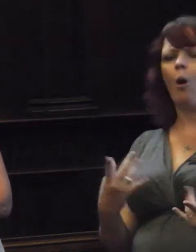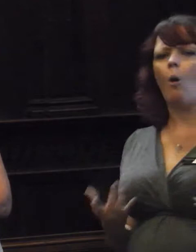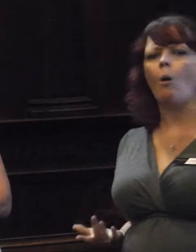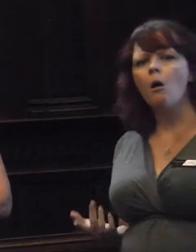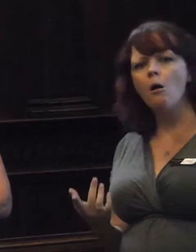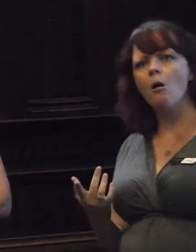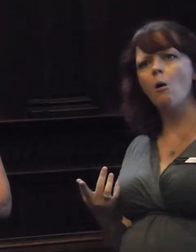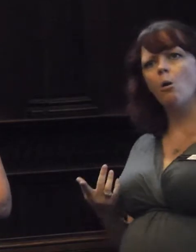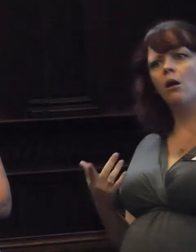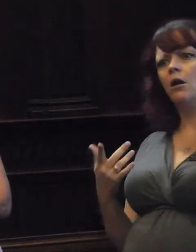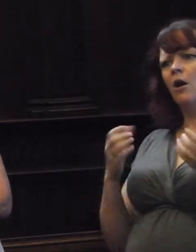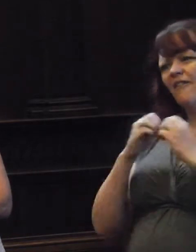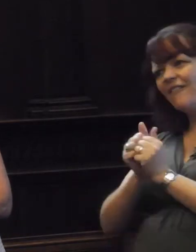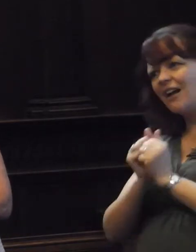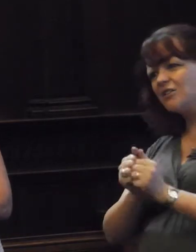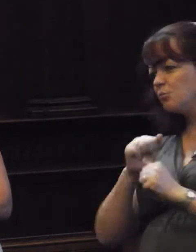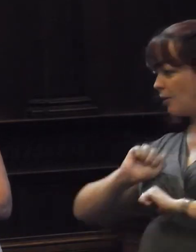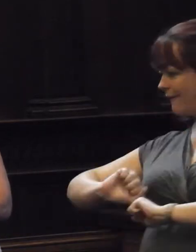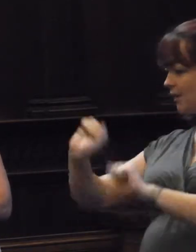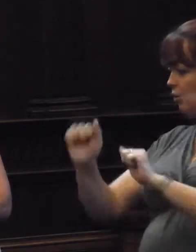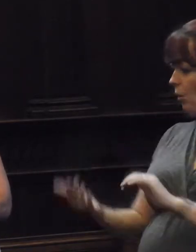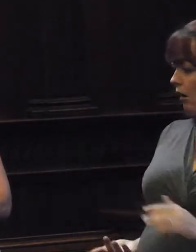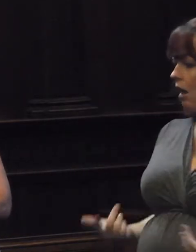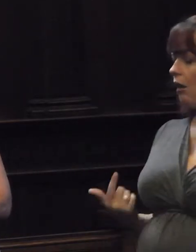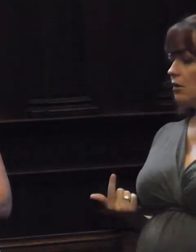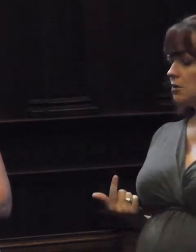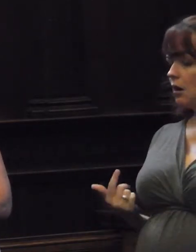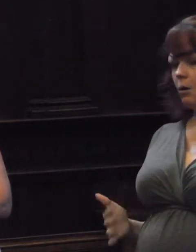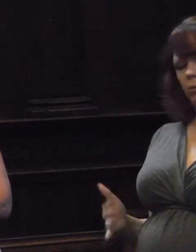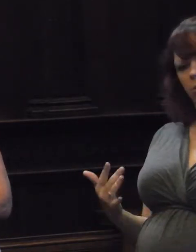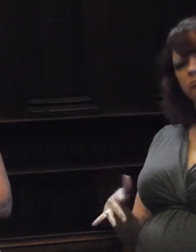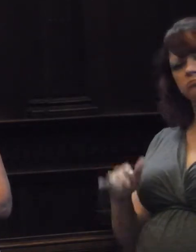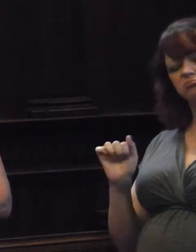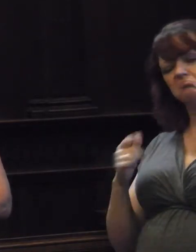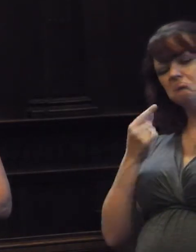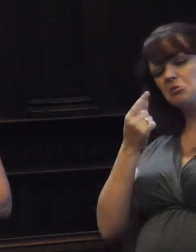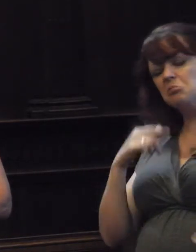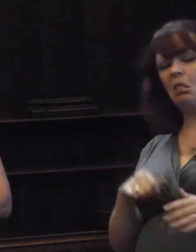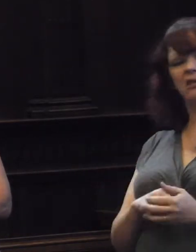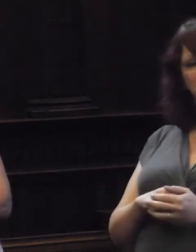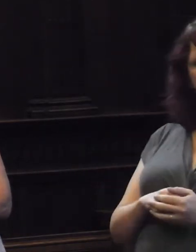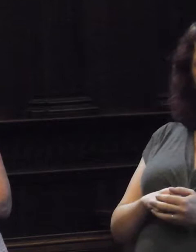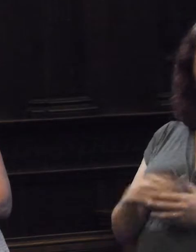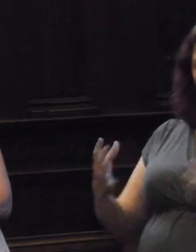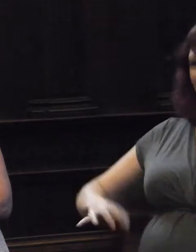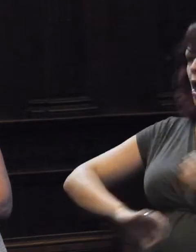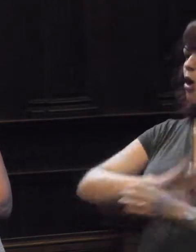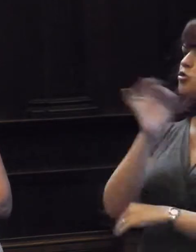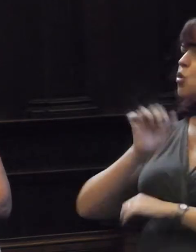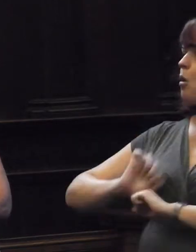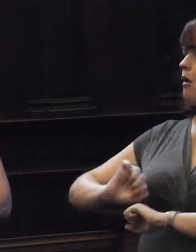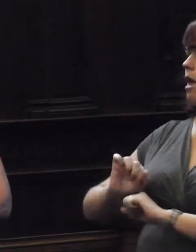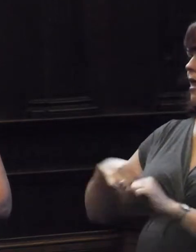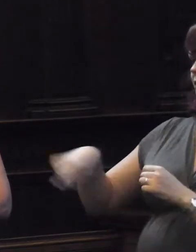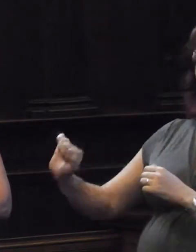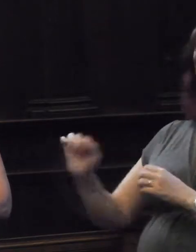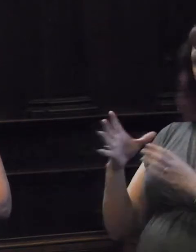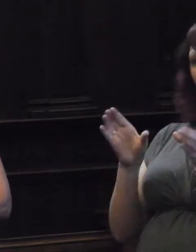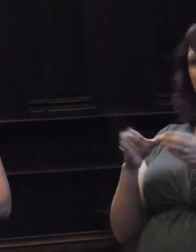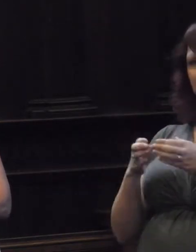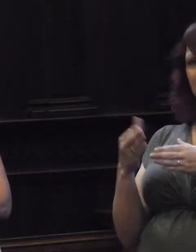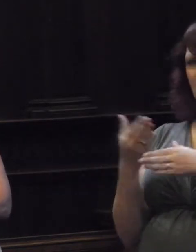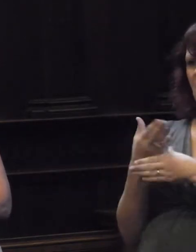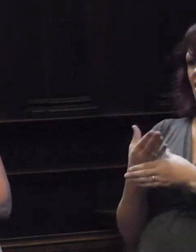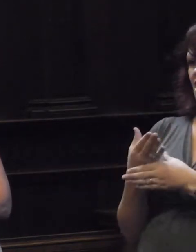know how good SOS Global were. Dawn and her team have worked closely with the students and I at Westlands